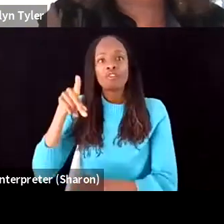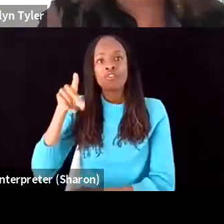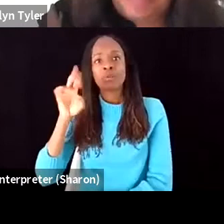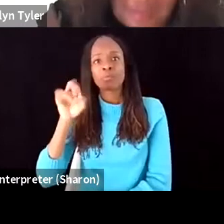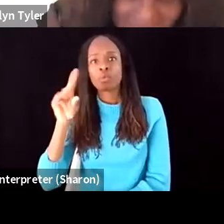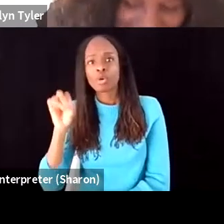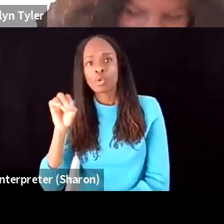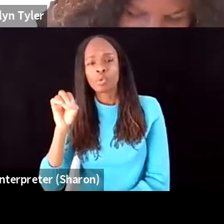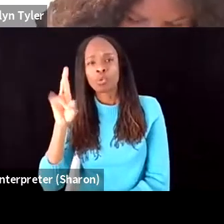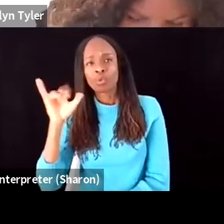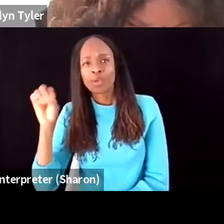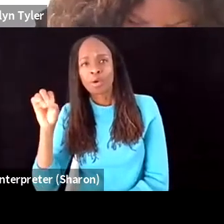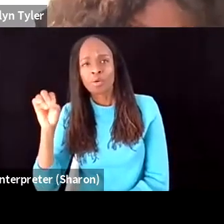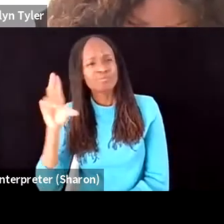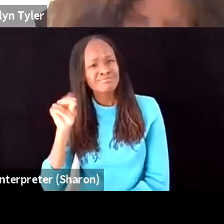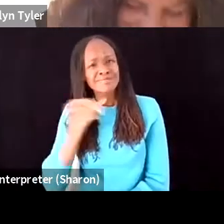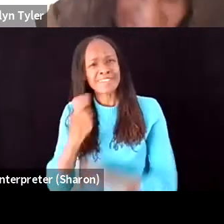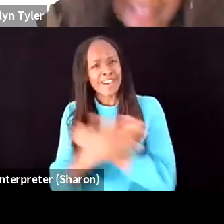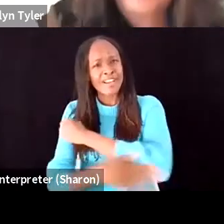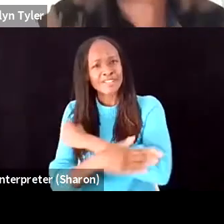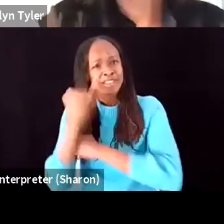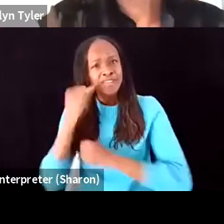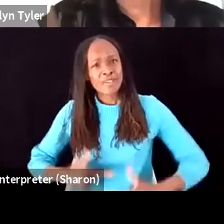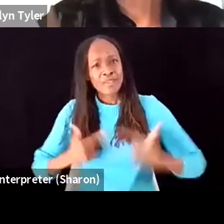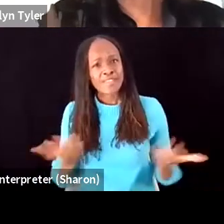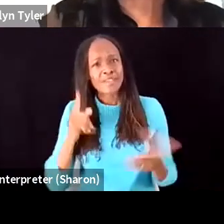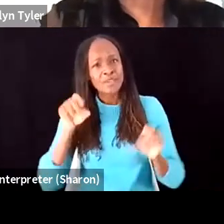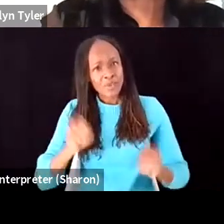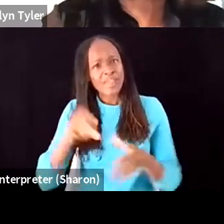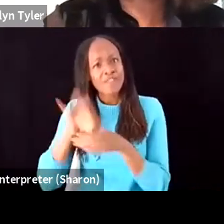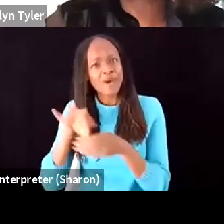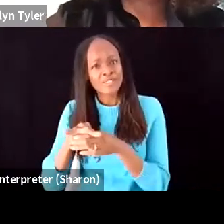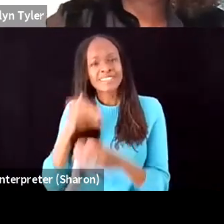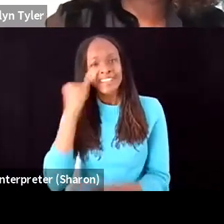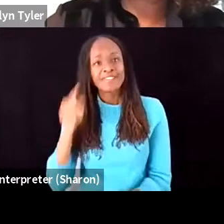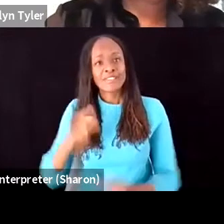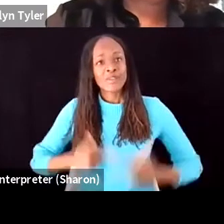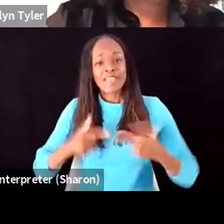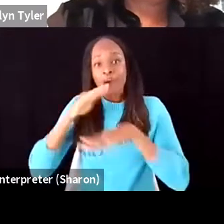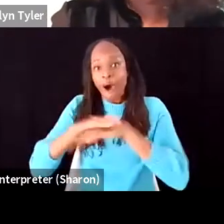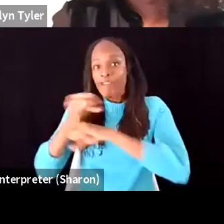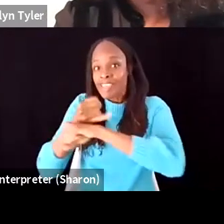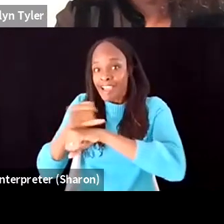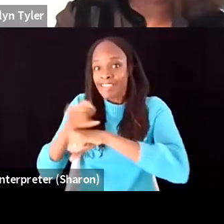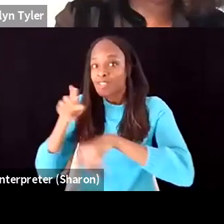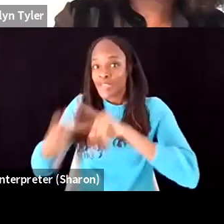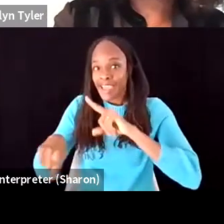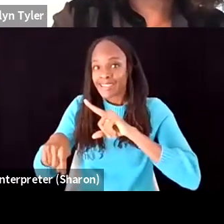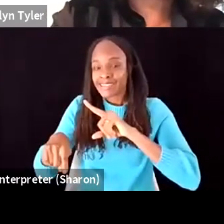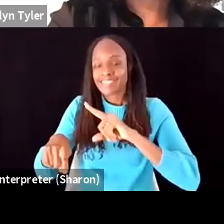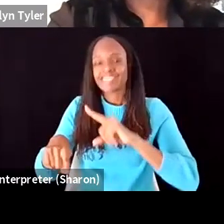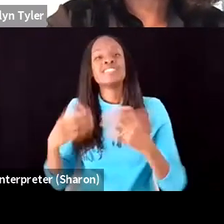not a country. If you live here, you can vote. If you live on the island, you can't. And